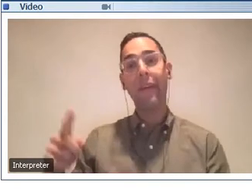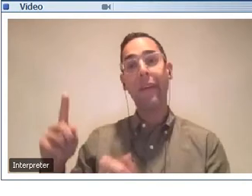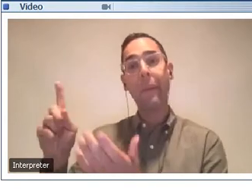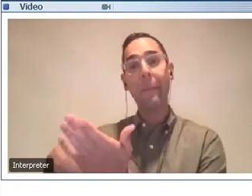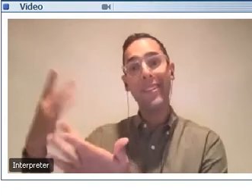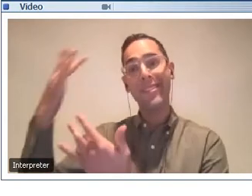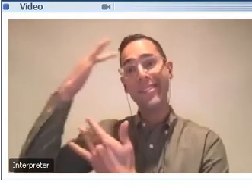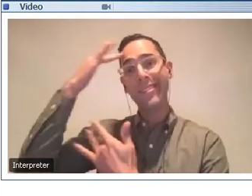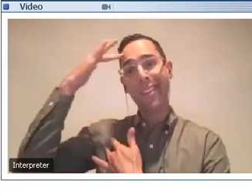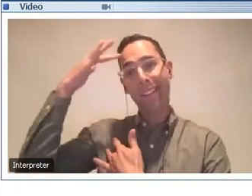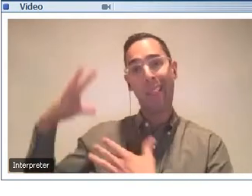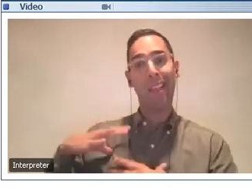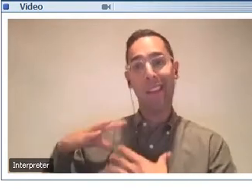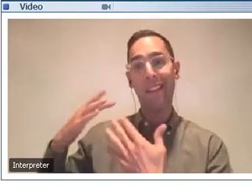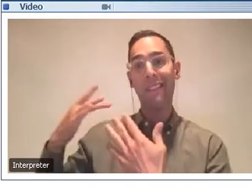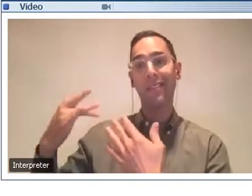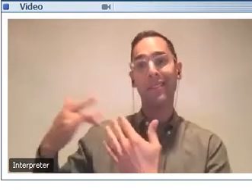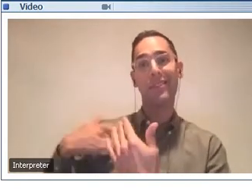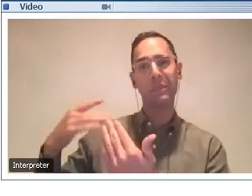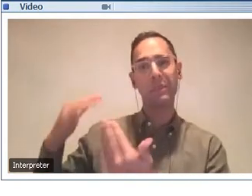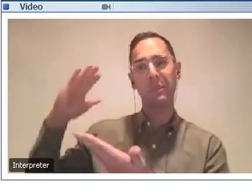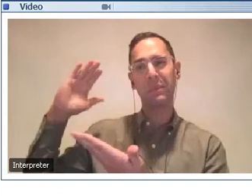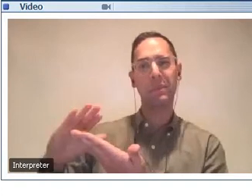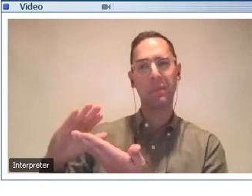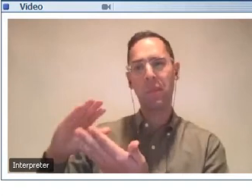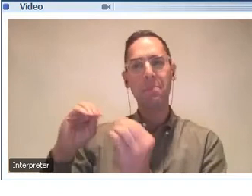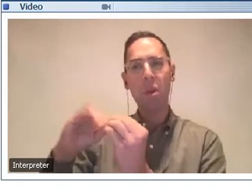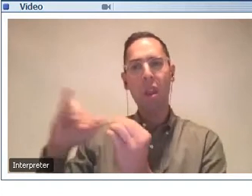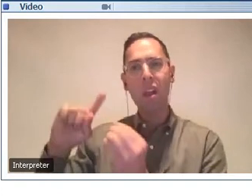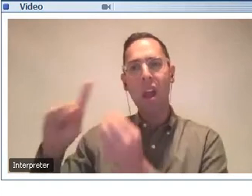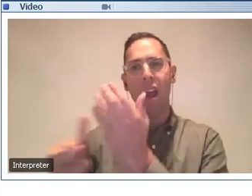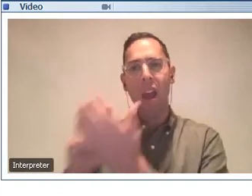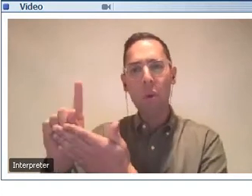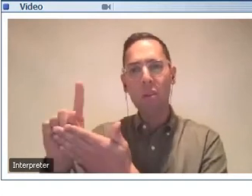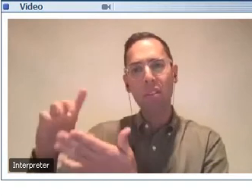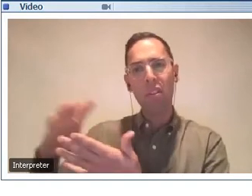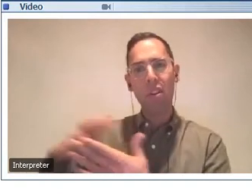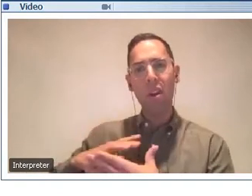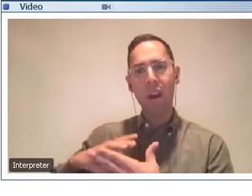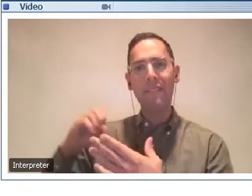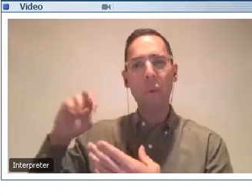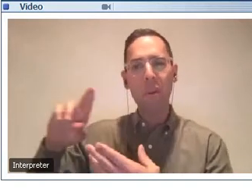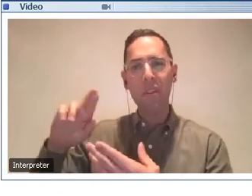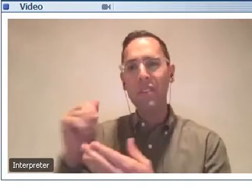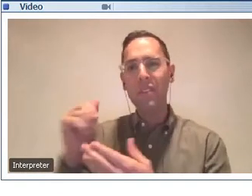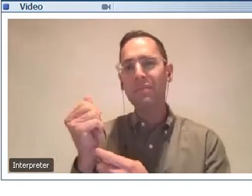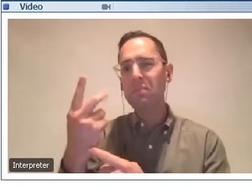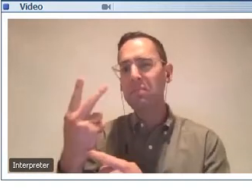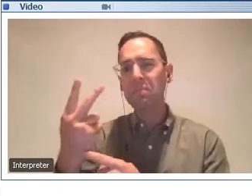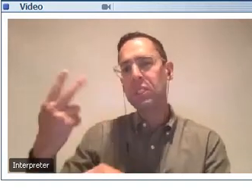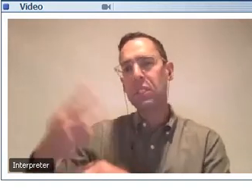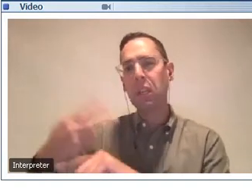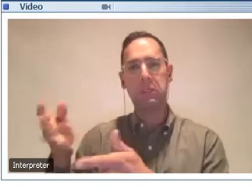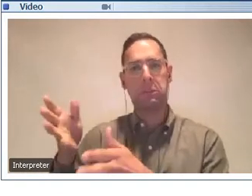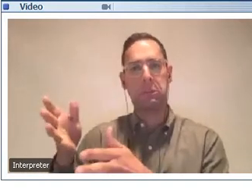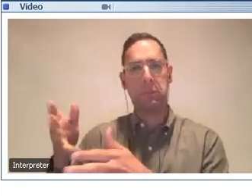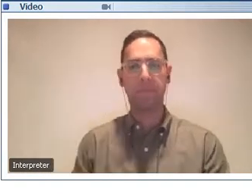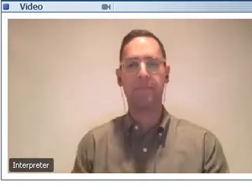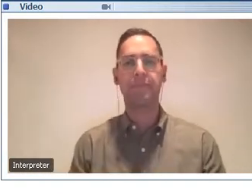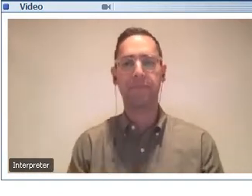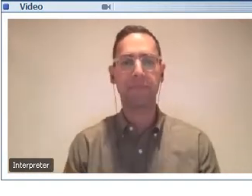days. Another important feature of paid family and medical leave is that it generally is associated with